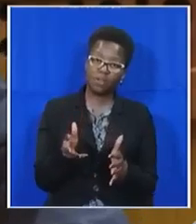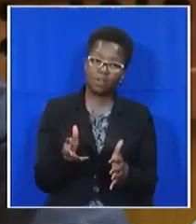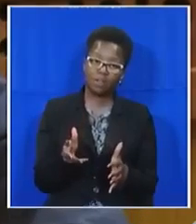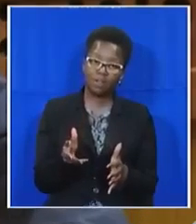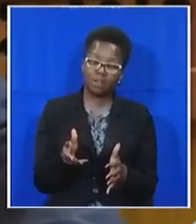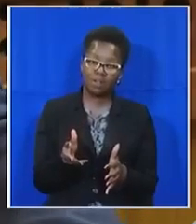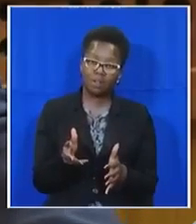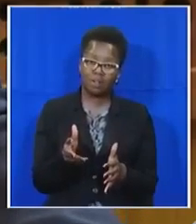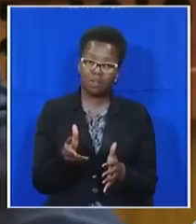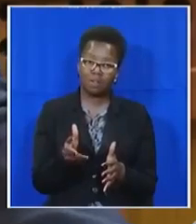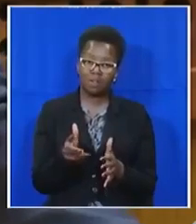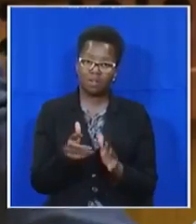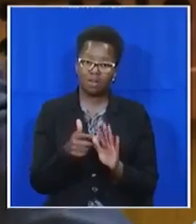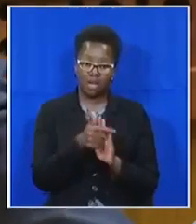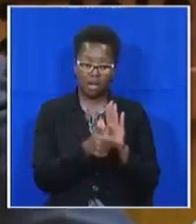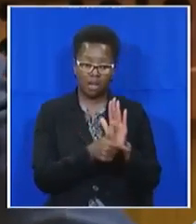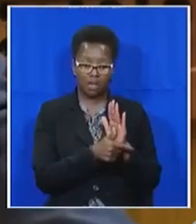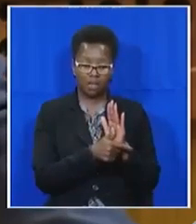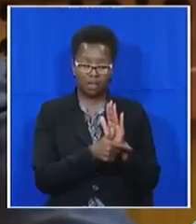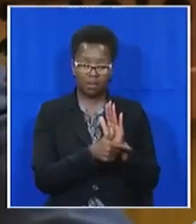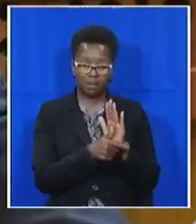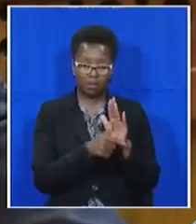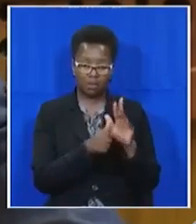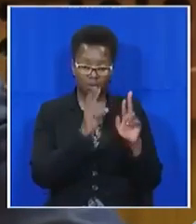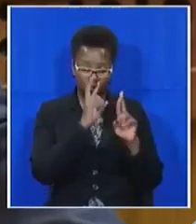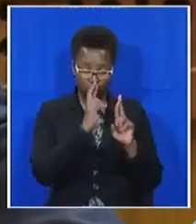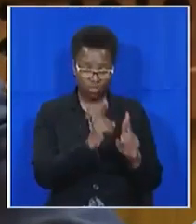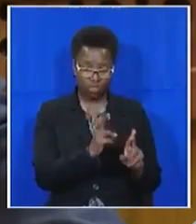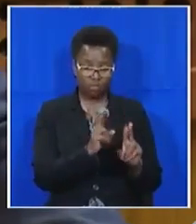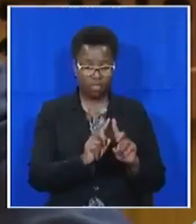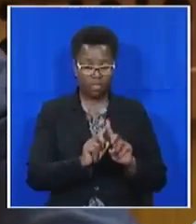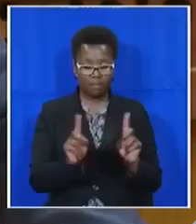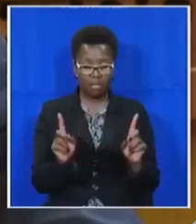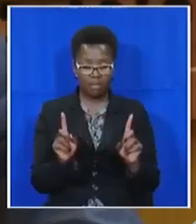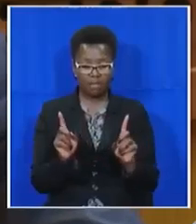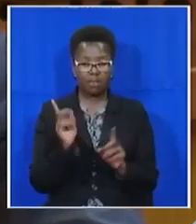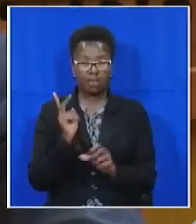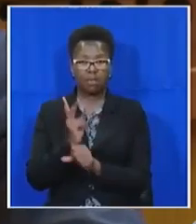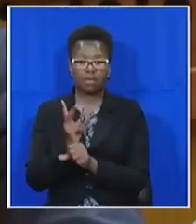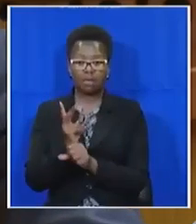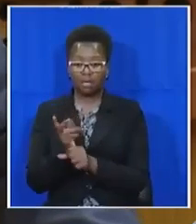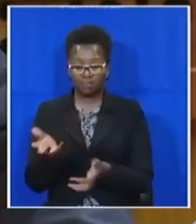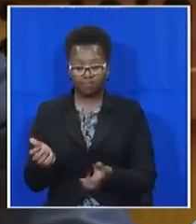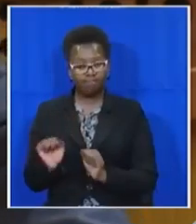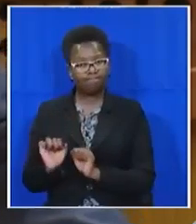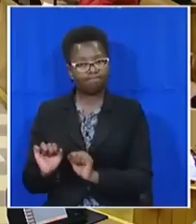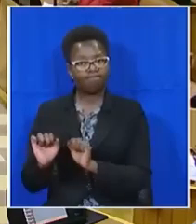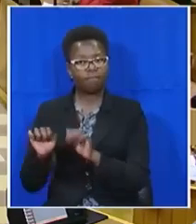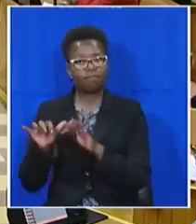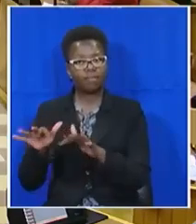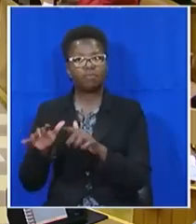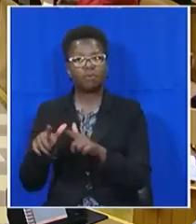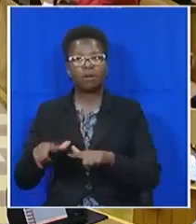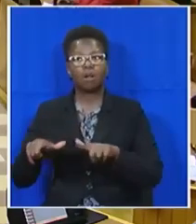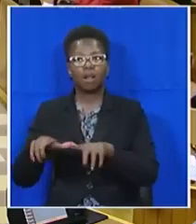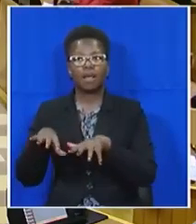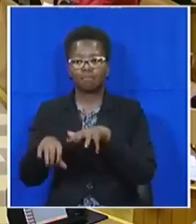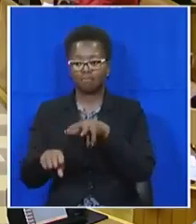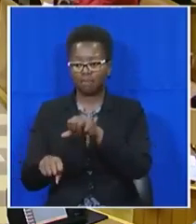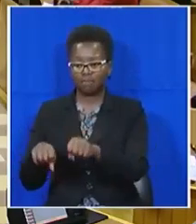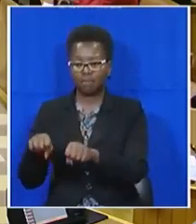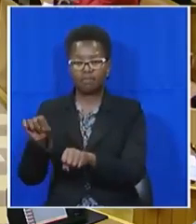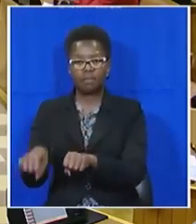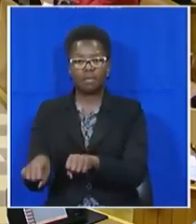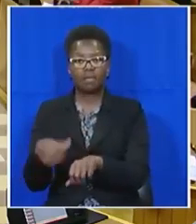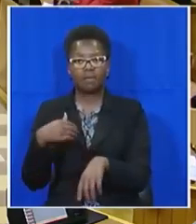beset nie. Ek wil vandag vir u sê, die EFF moet ook verstaan dat jy kan nie loop en